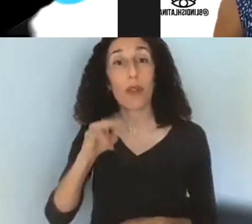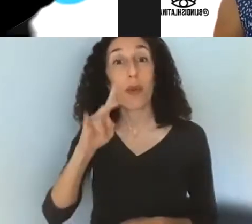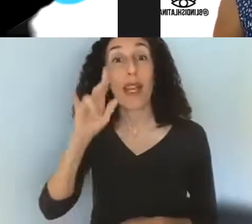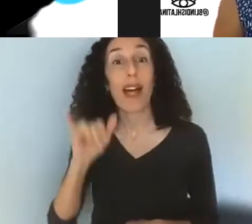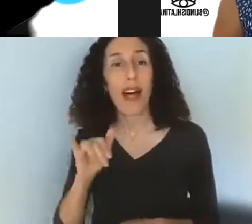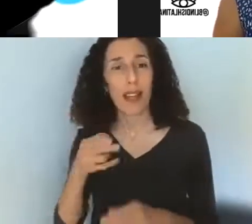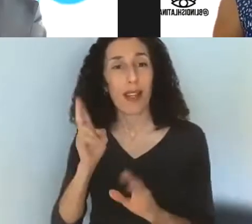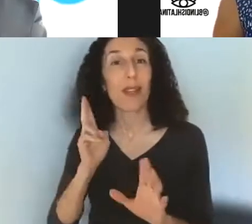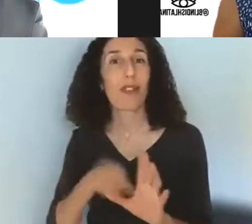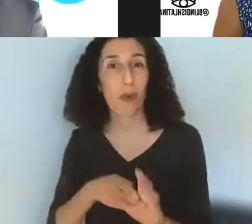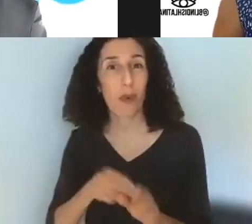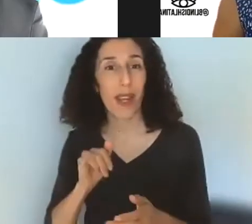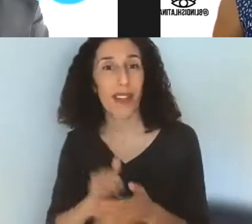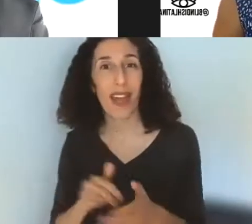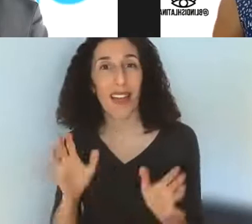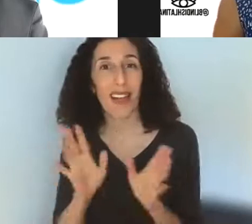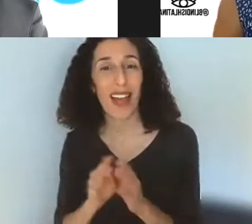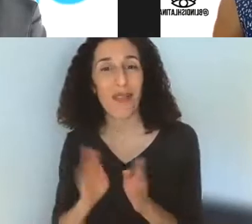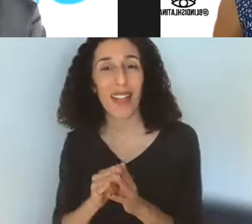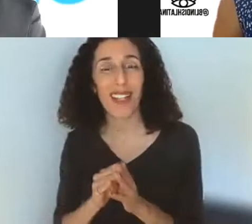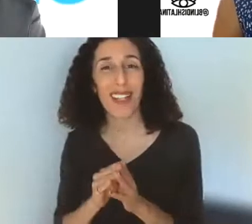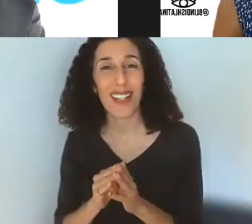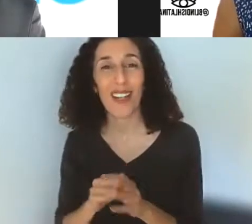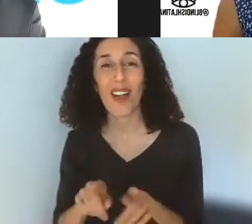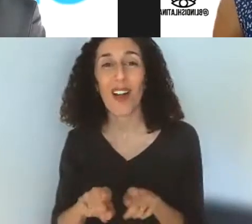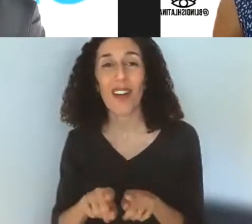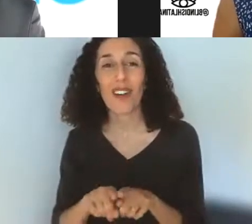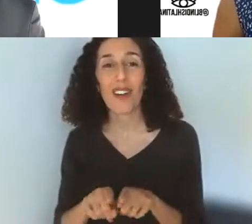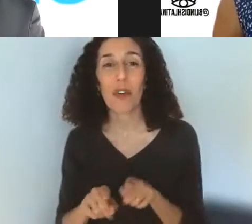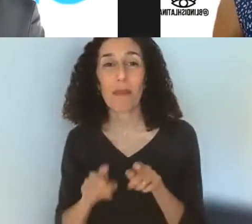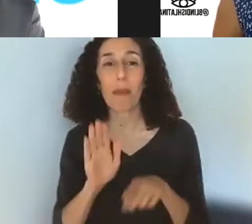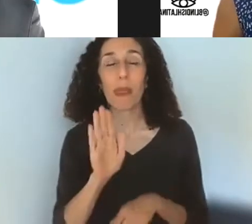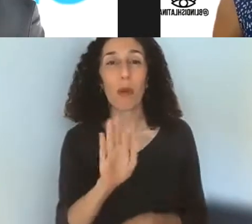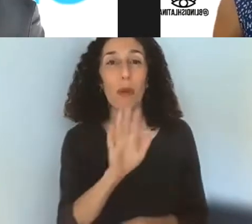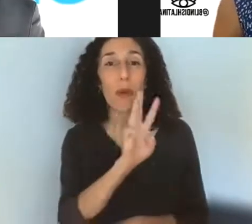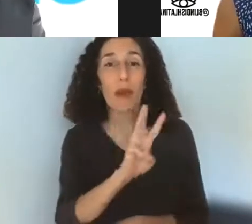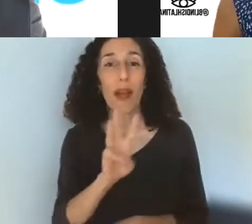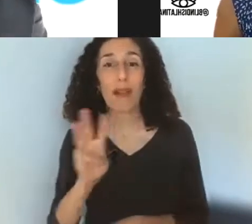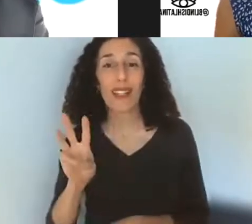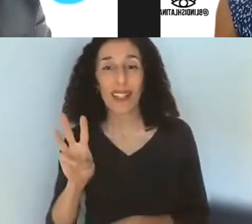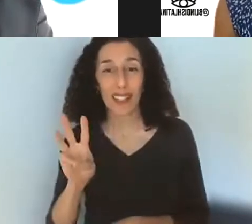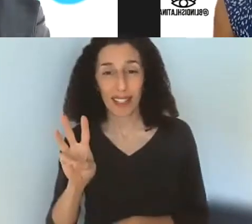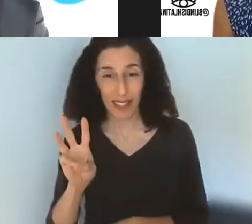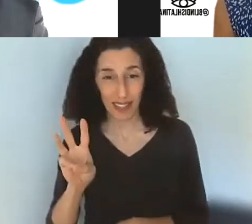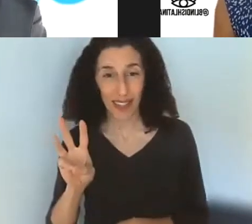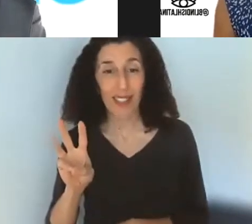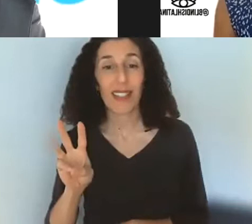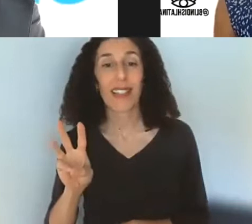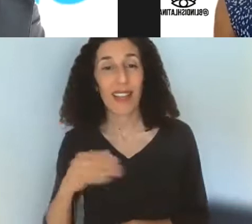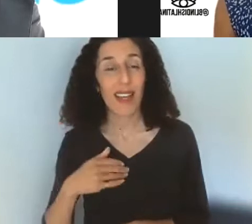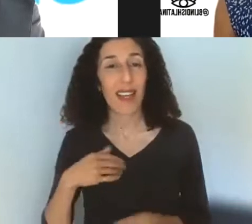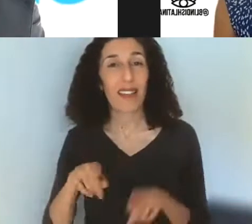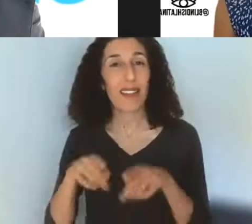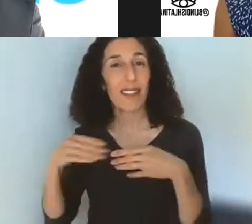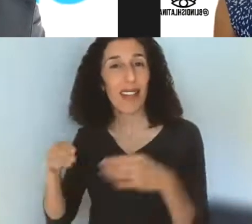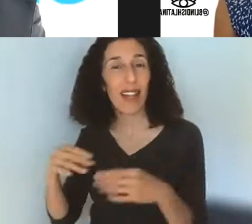that. Okay, and Mariella also has on our website t-shirts and swag bags. So anything else that